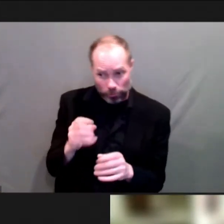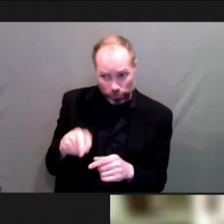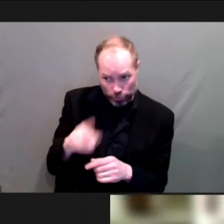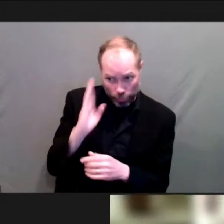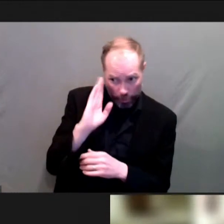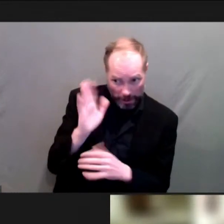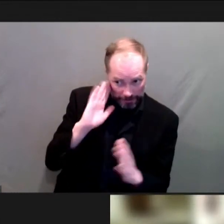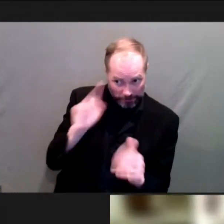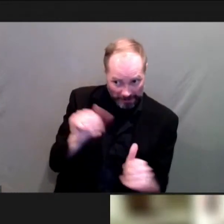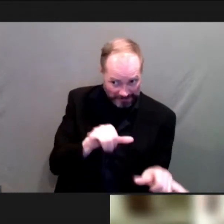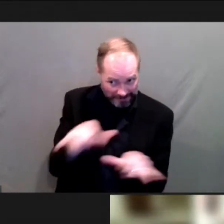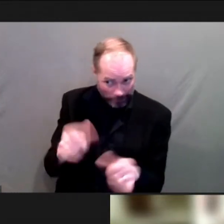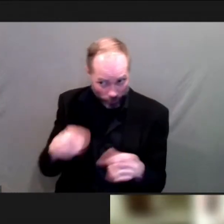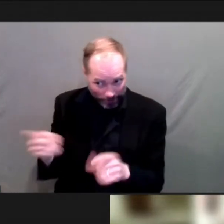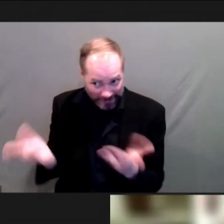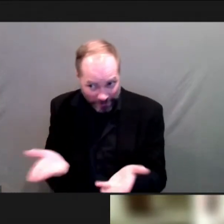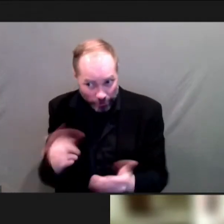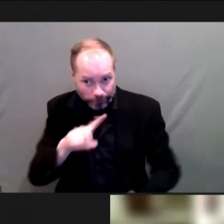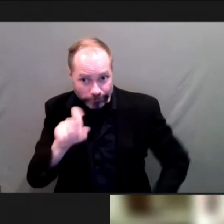here?